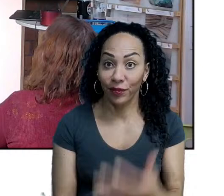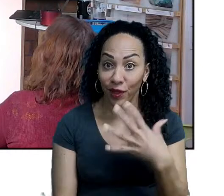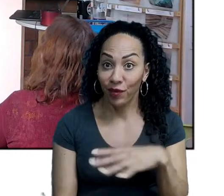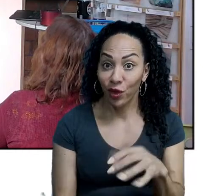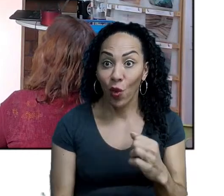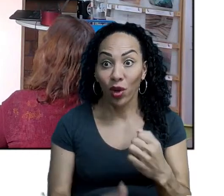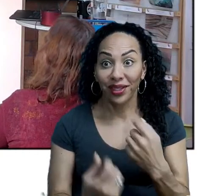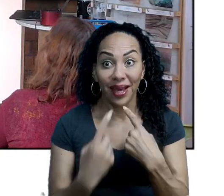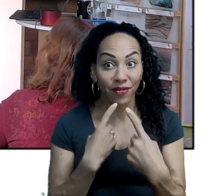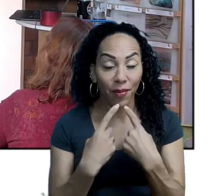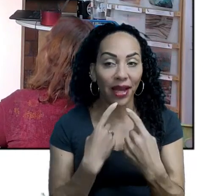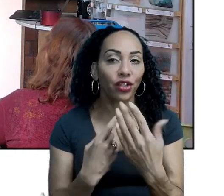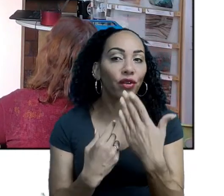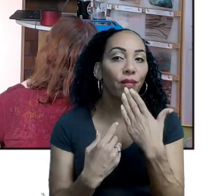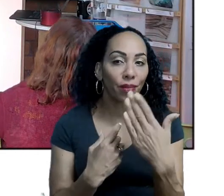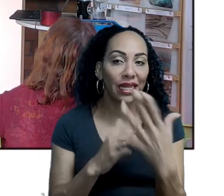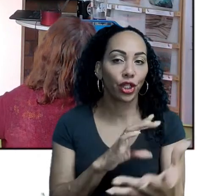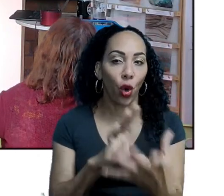both for us and in general.